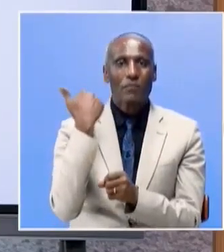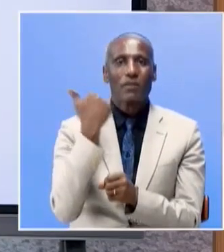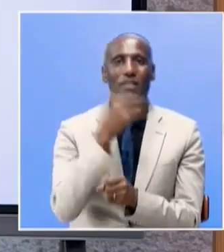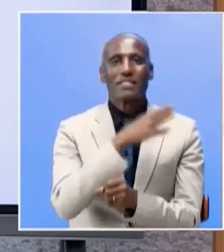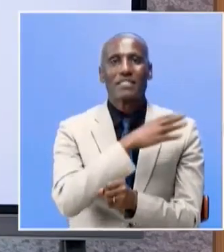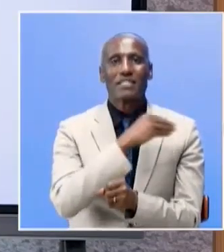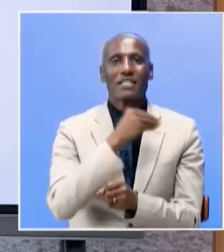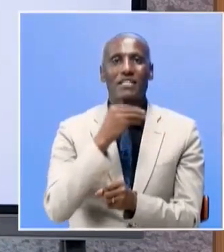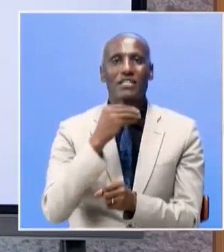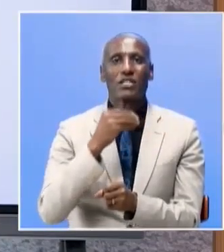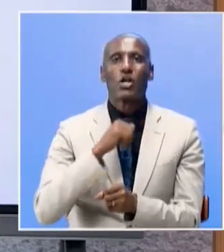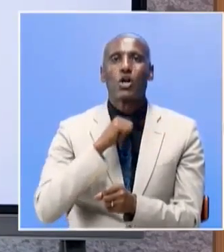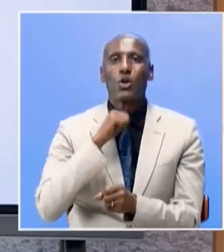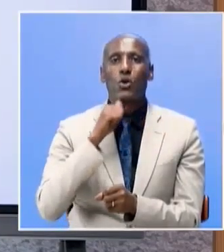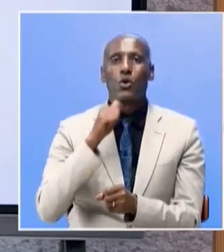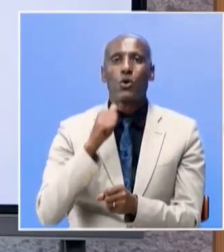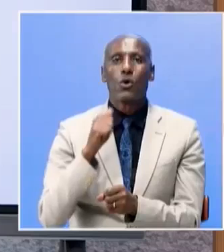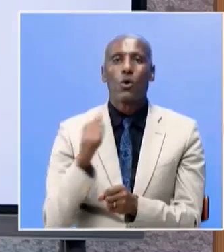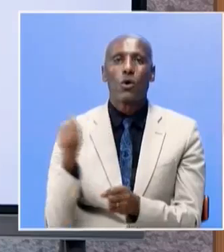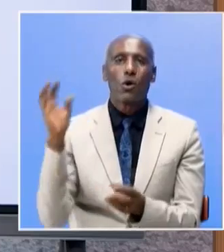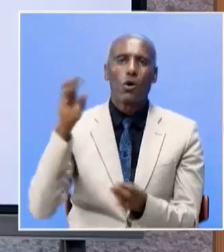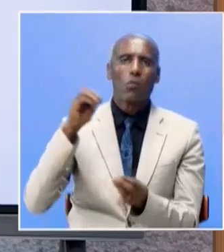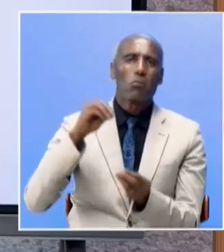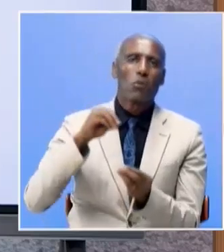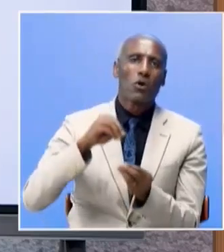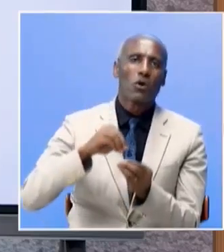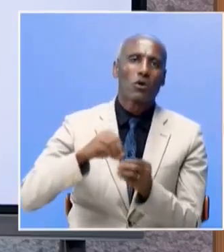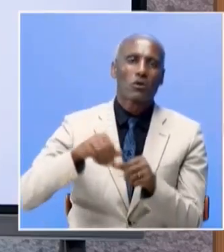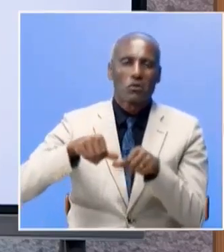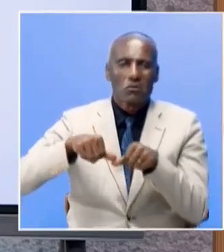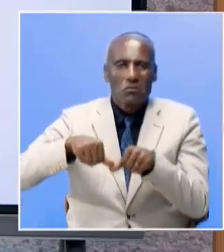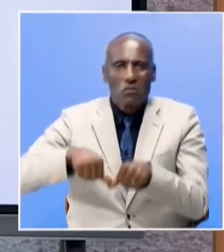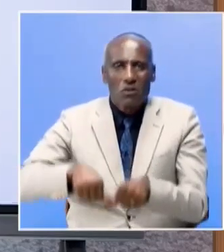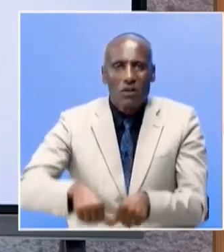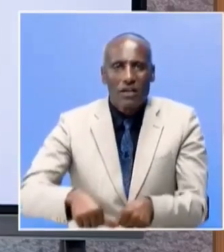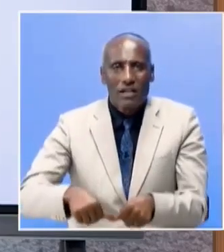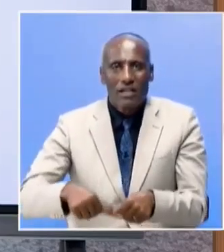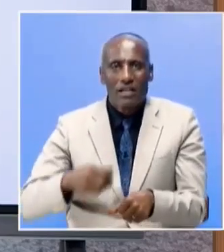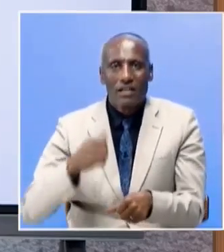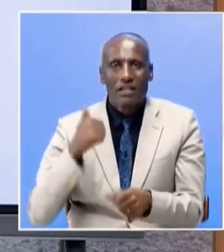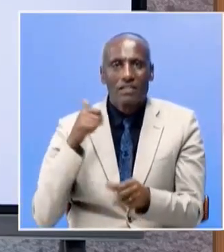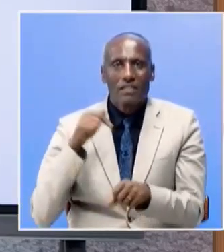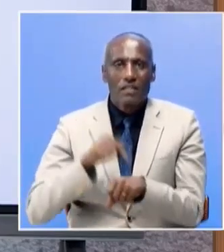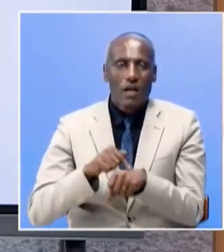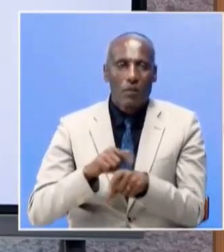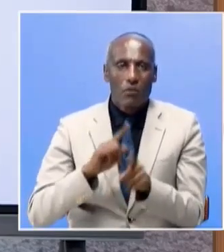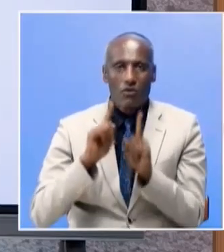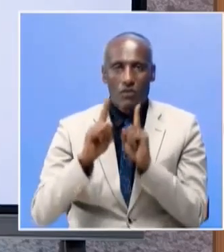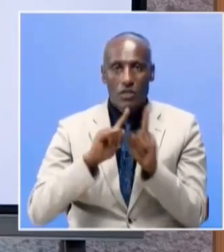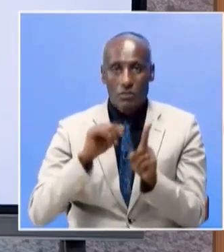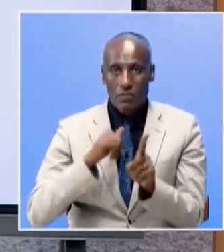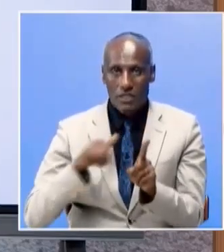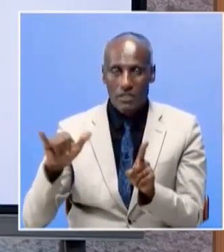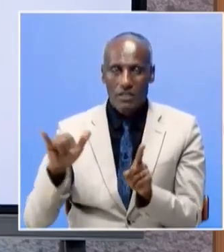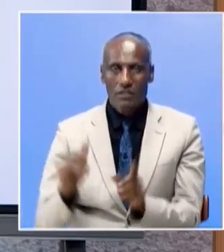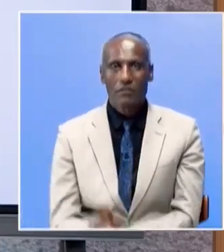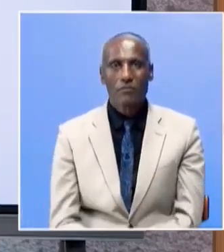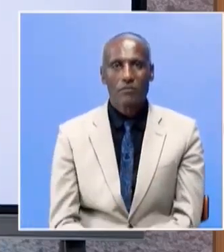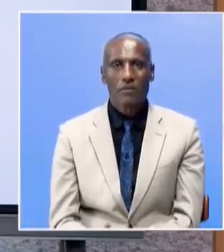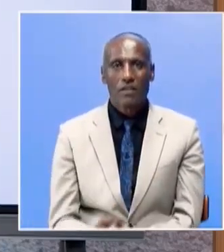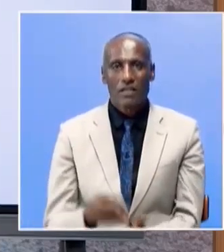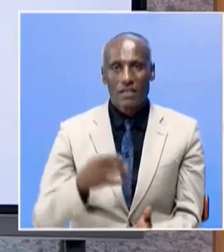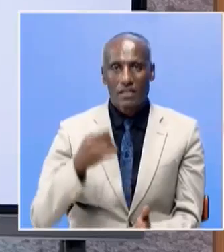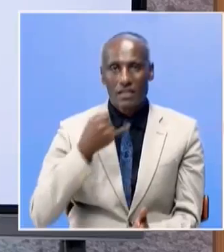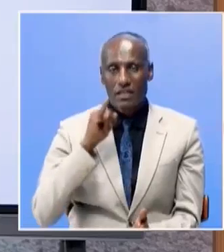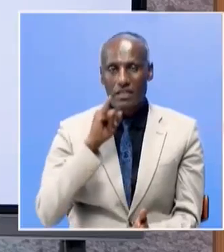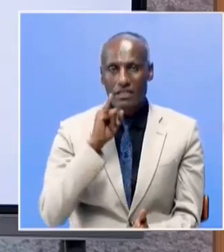no more or maybe no longer as a time of speaking or as a present. Is it clear? Nice student. And